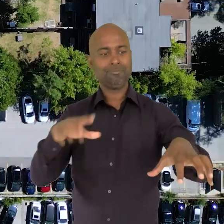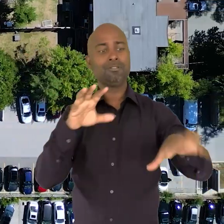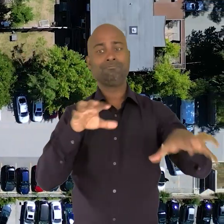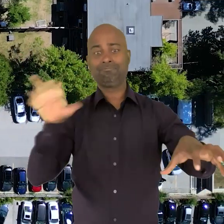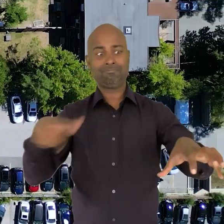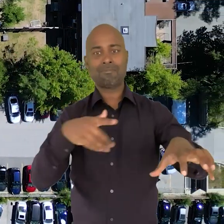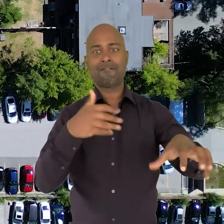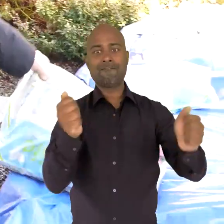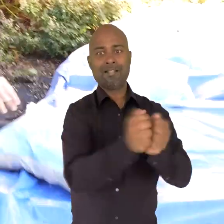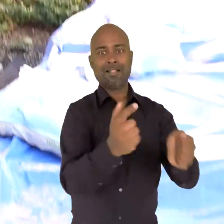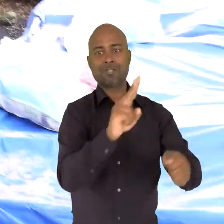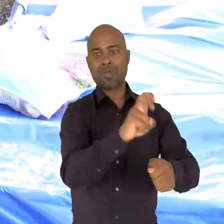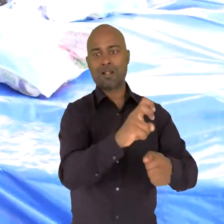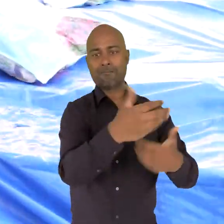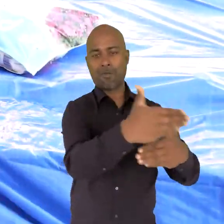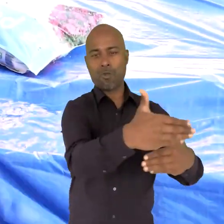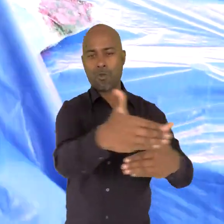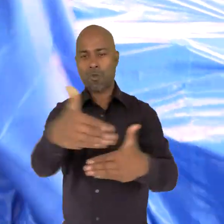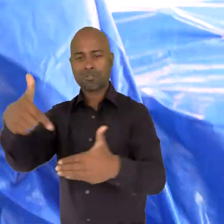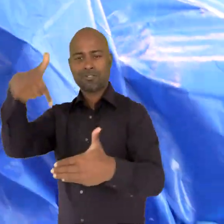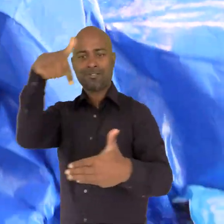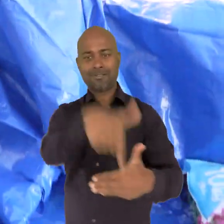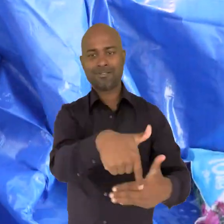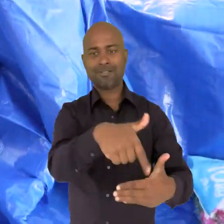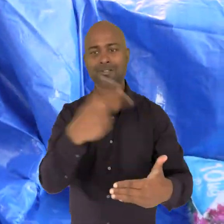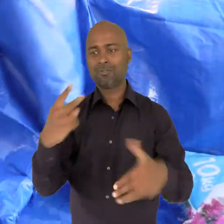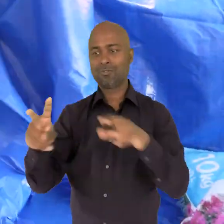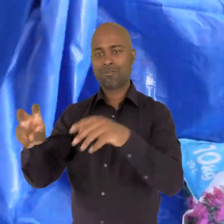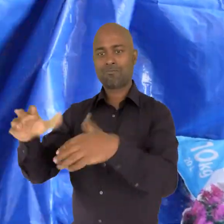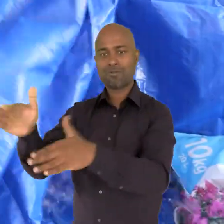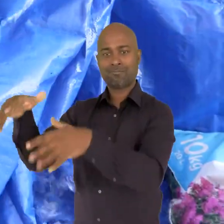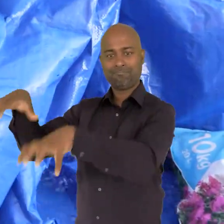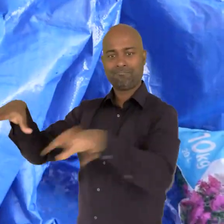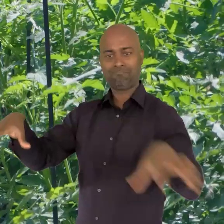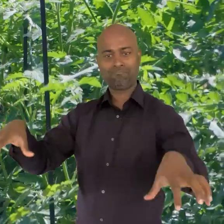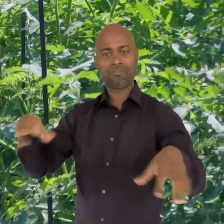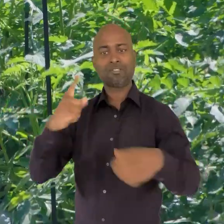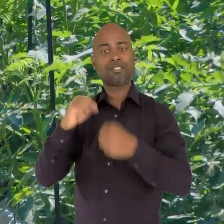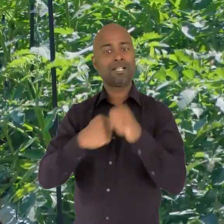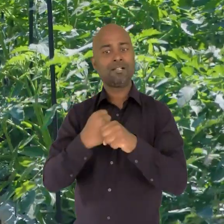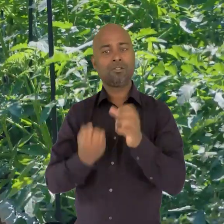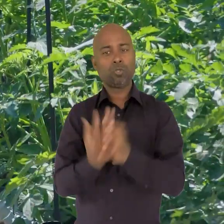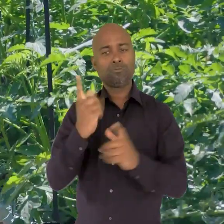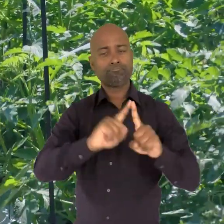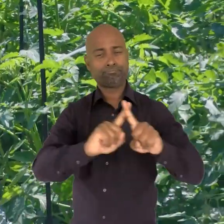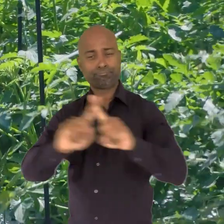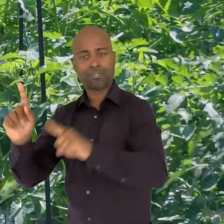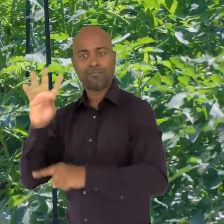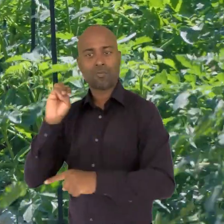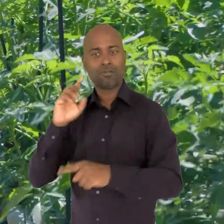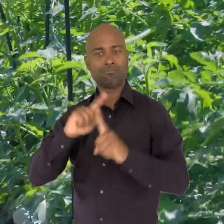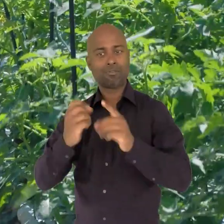mega farms, each with 200 containers. And boy, did we grow. That first year, we grew 40